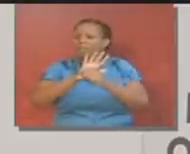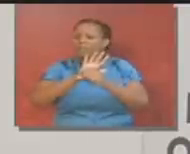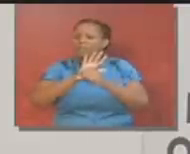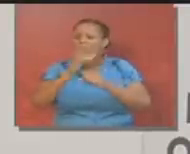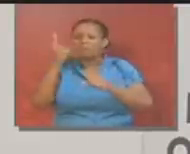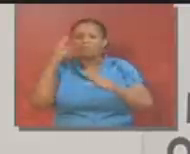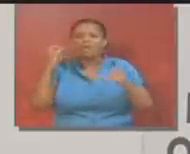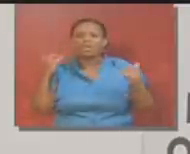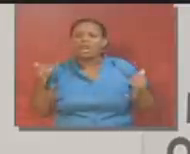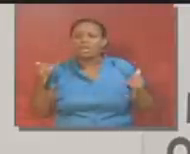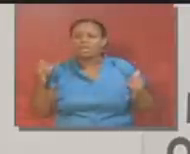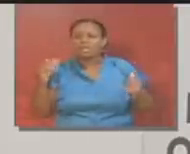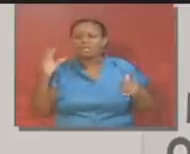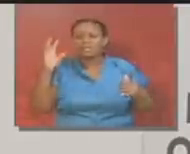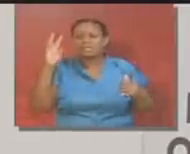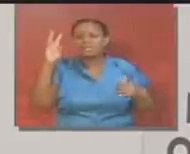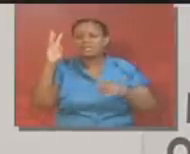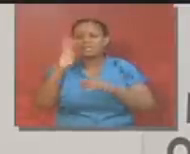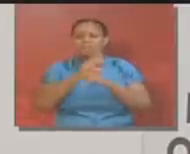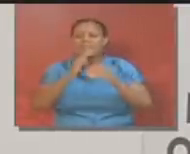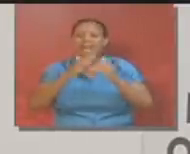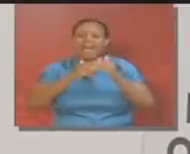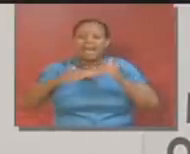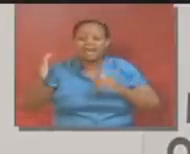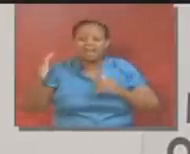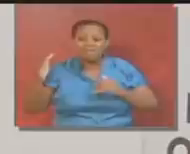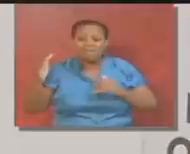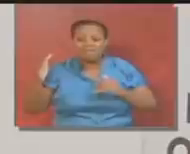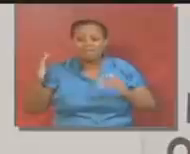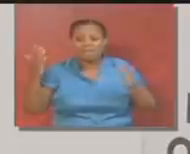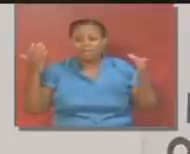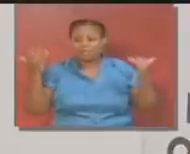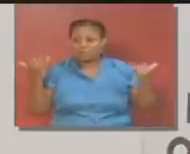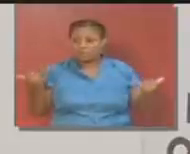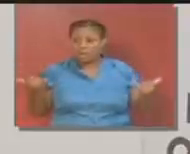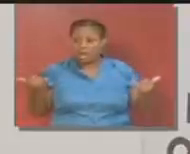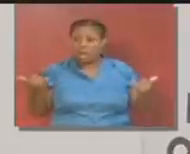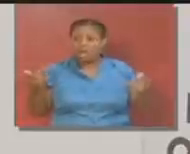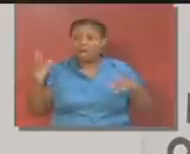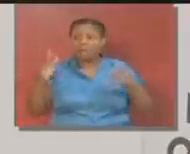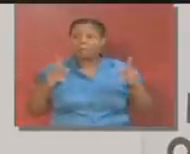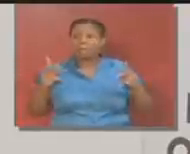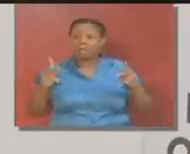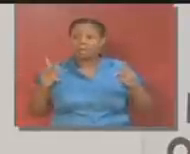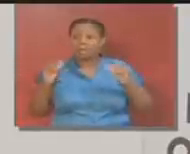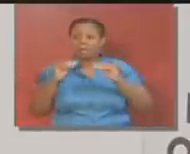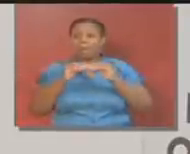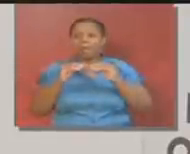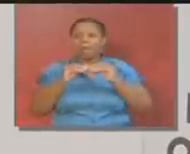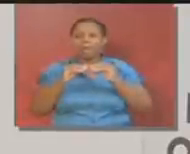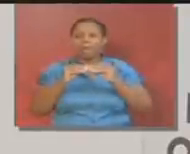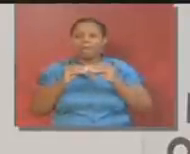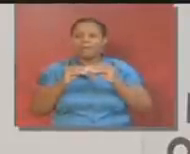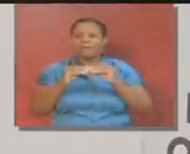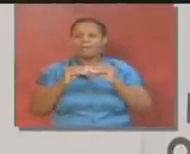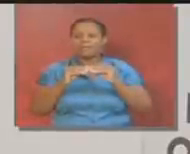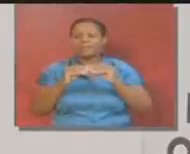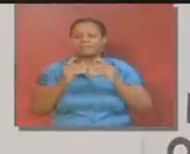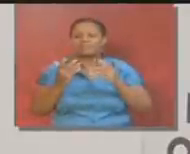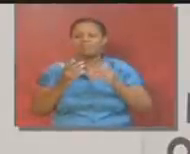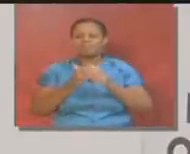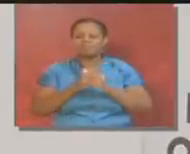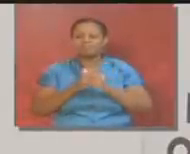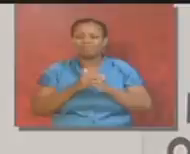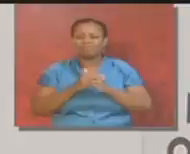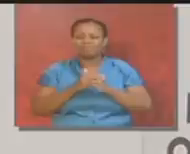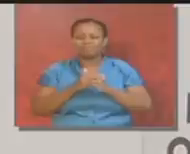months afterwards, and their population is a little bit now more vulnerable to it. Again, with the vaccine though, what you find is